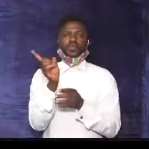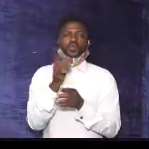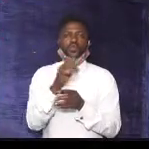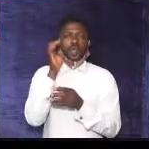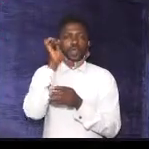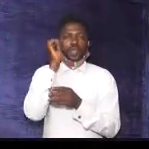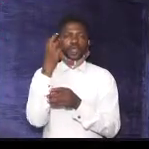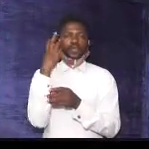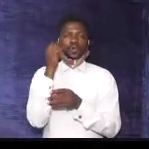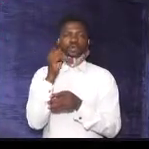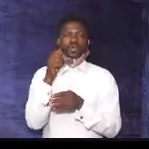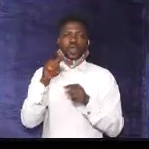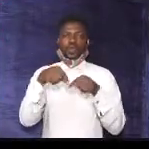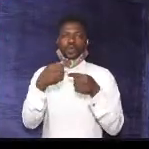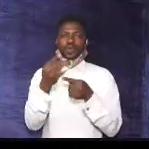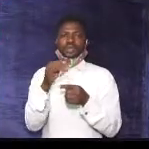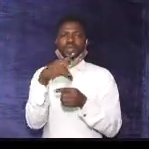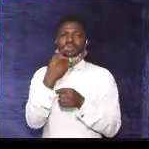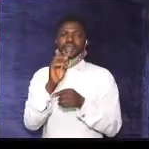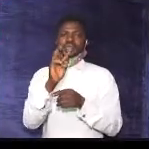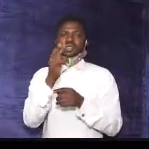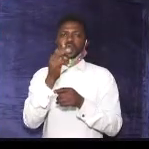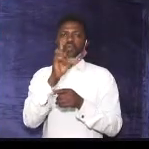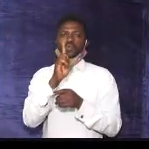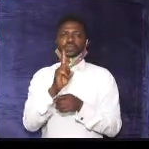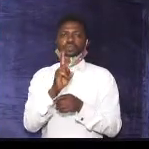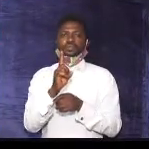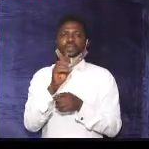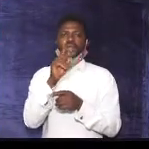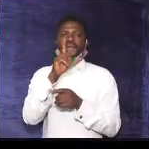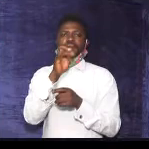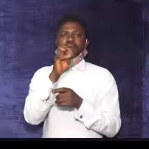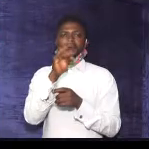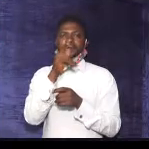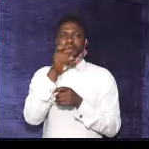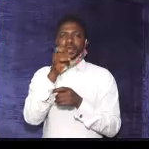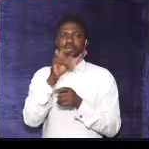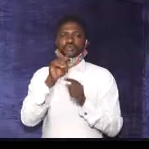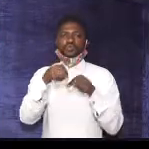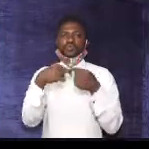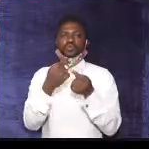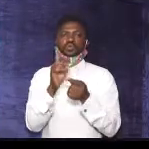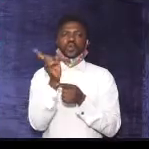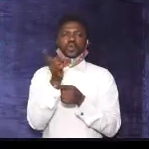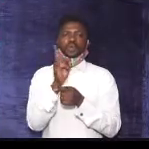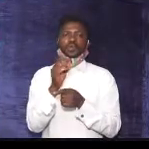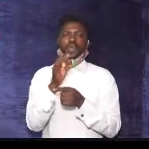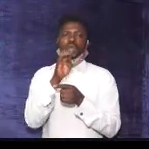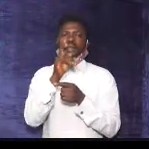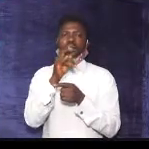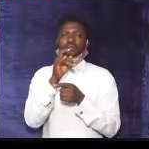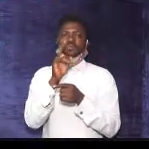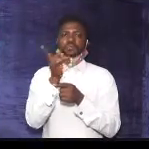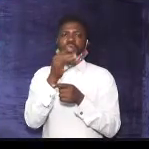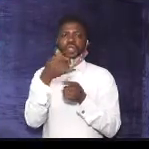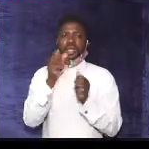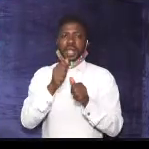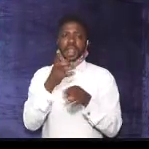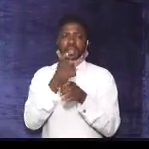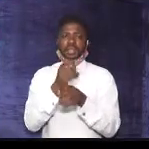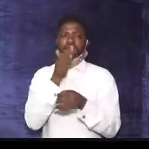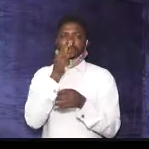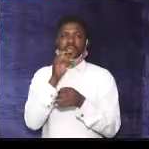Yes, where he was going. The second one, kangaroos go wherever they can get